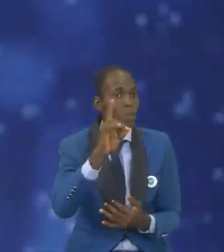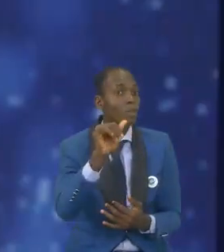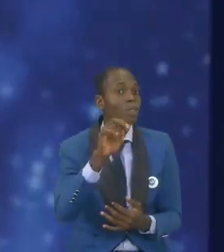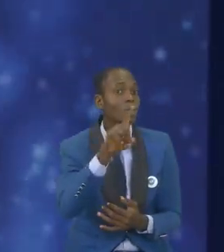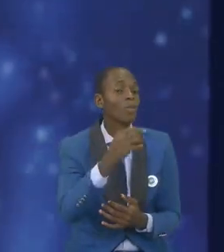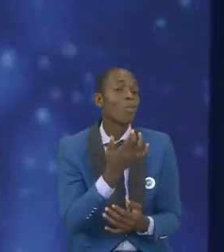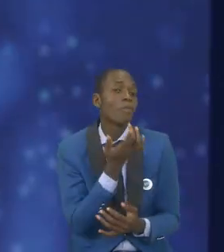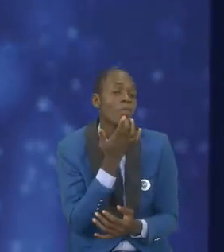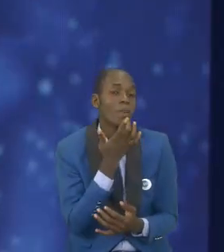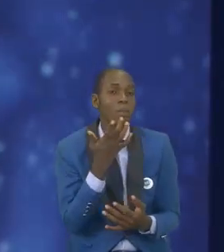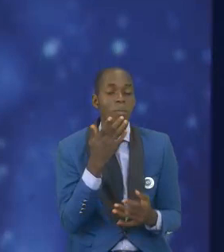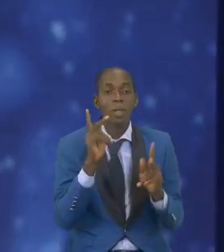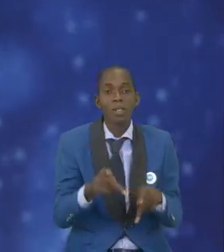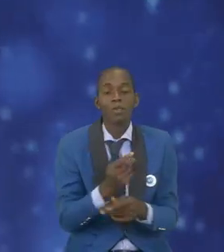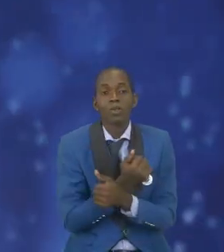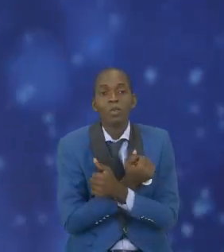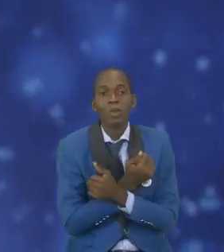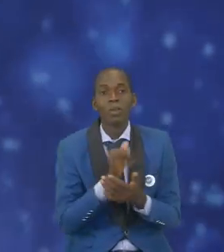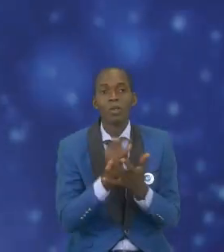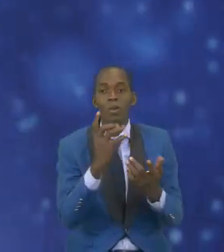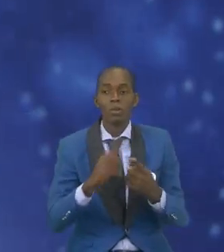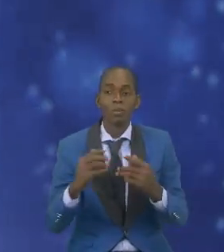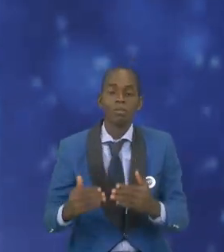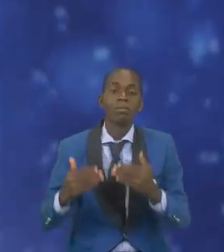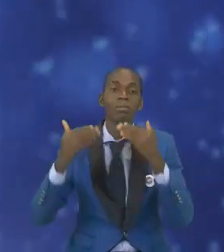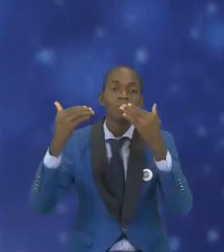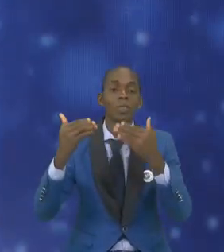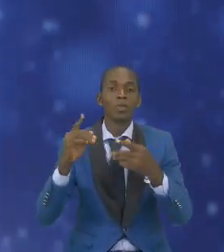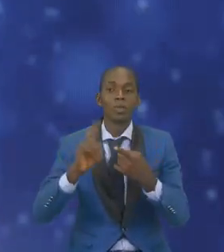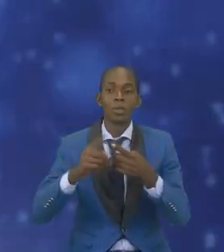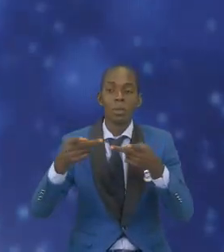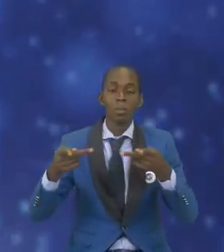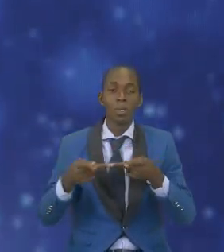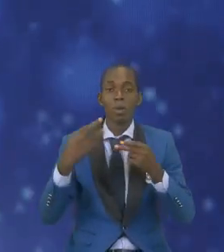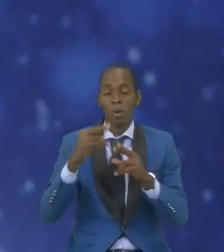one you want to promote to a place of honor, that man, he